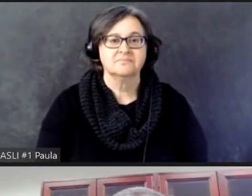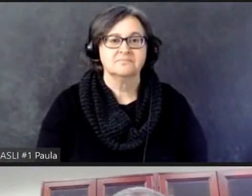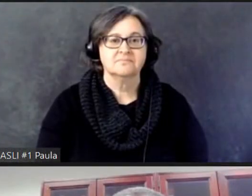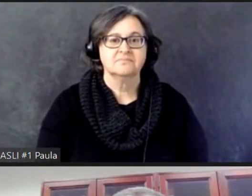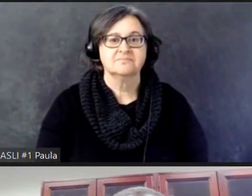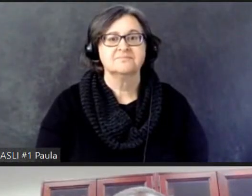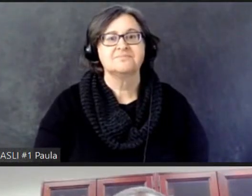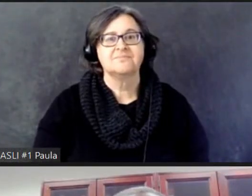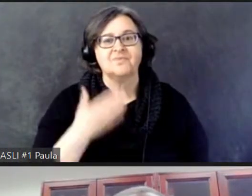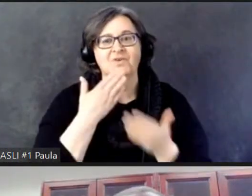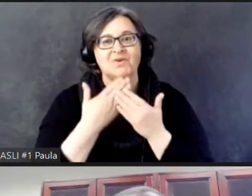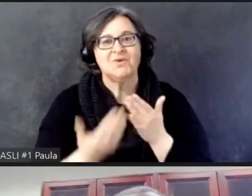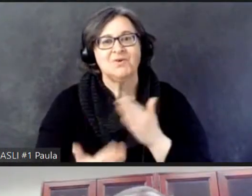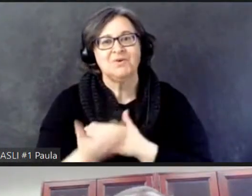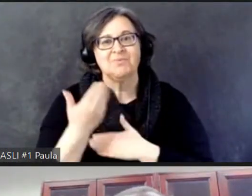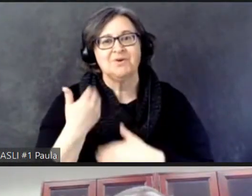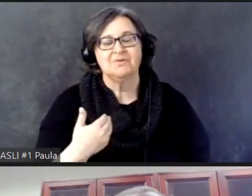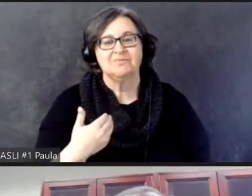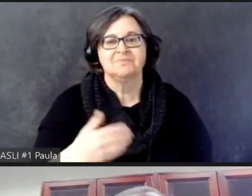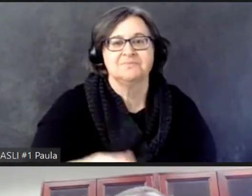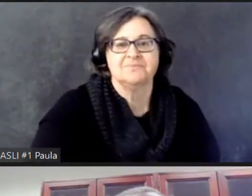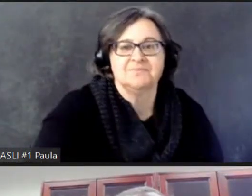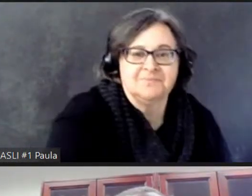good morning. I'm Greg Longini, Secretary